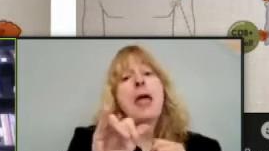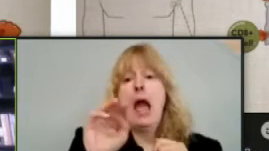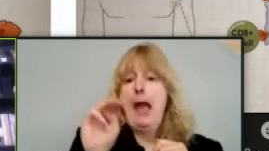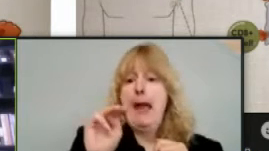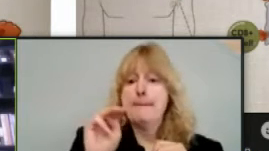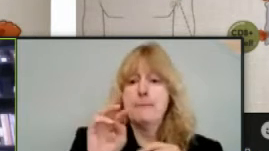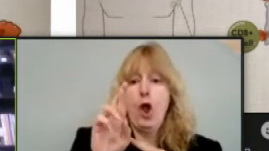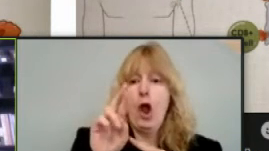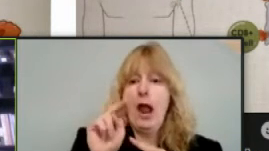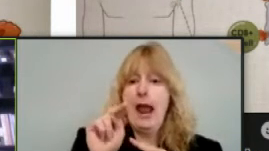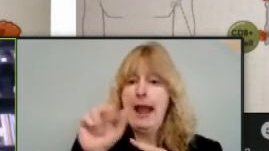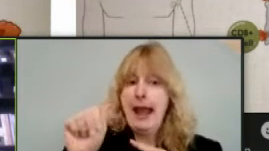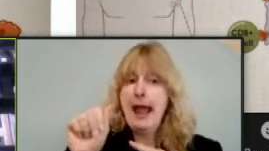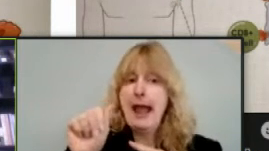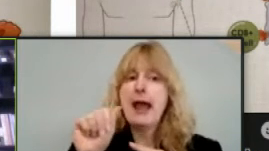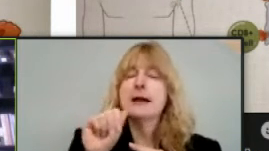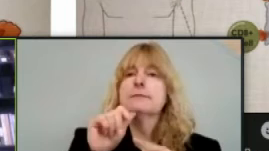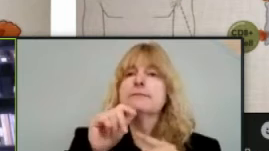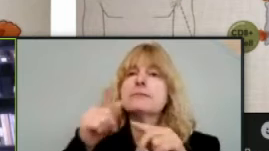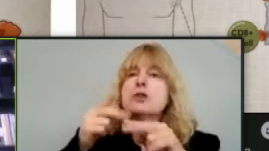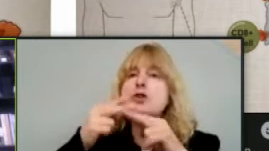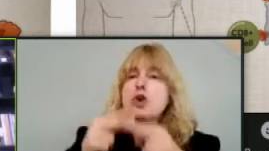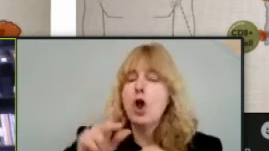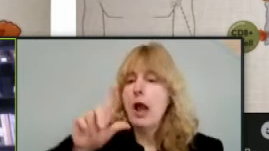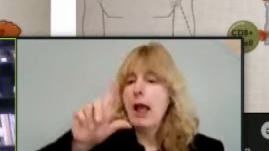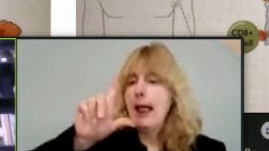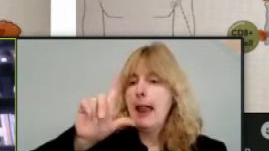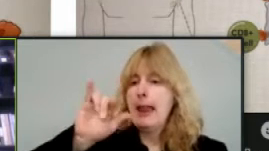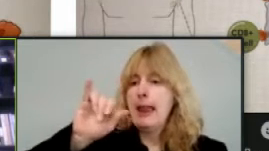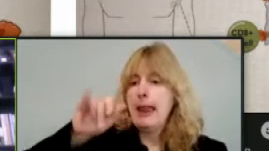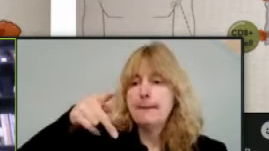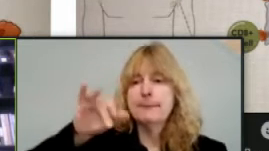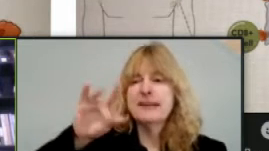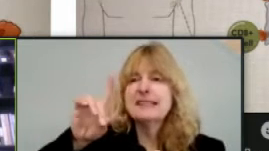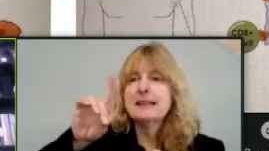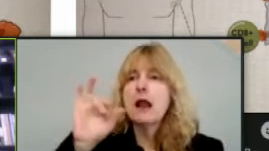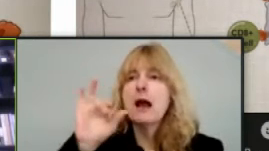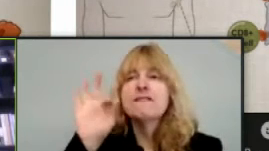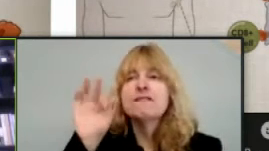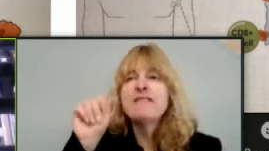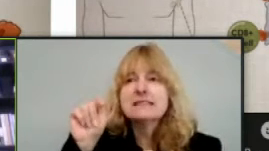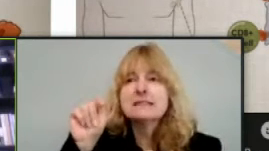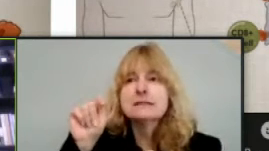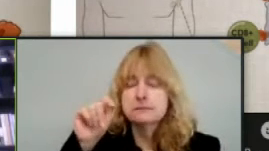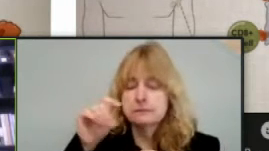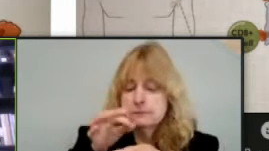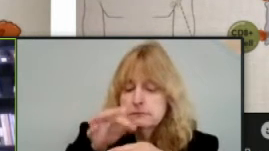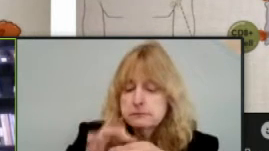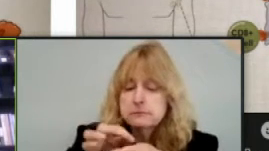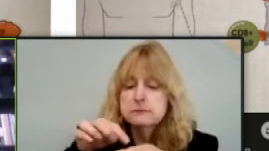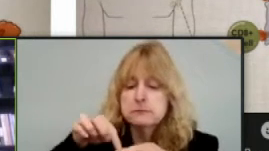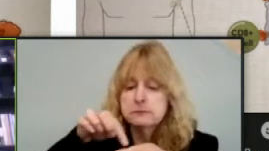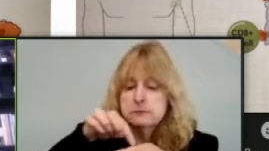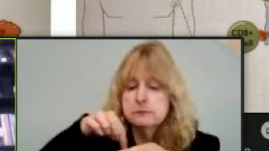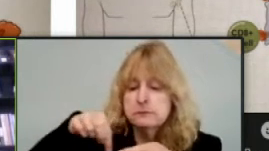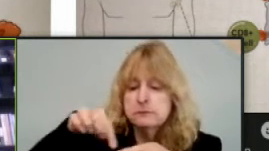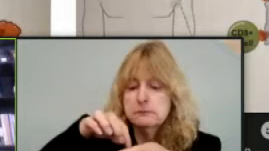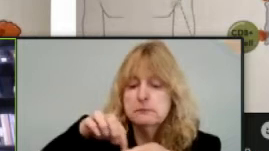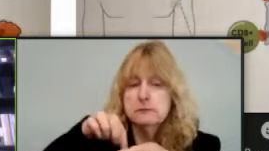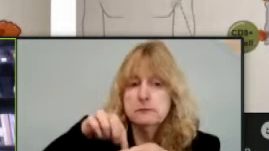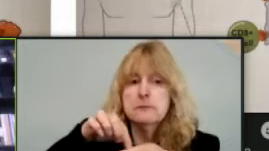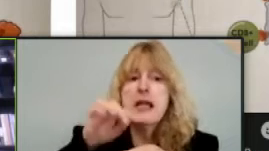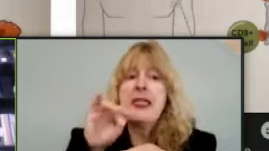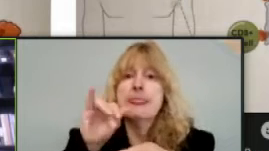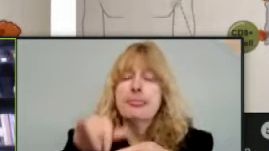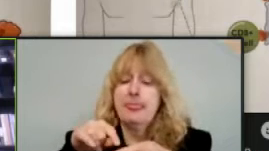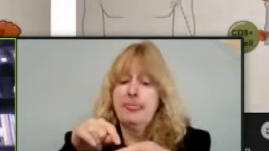a little fat particle where the messenger RNA for one of the binding proteins, the protein that attaches the